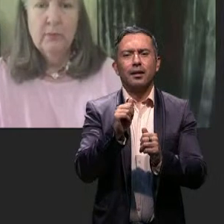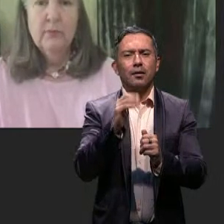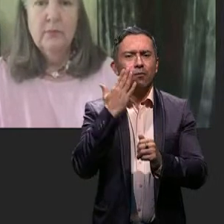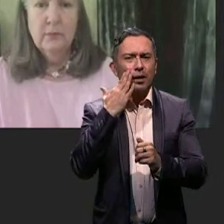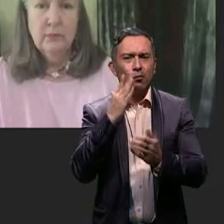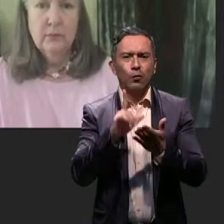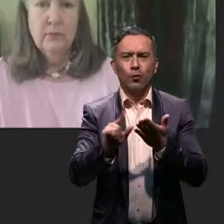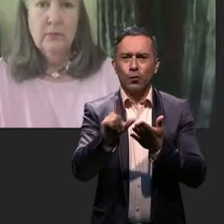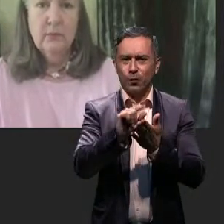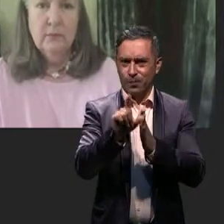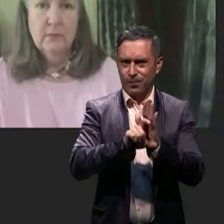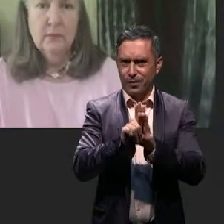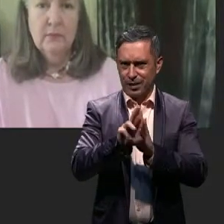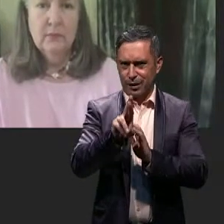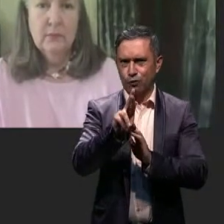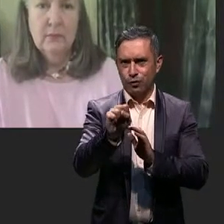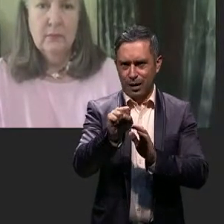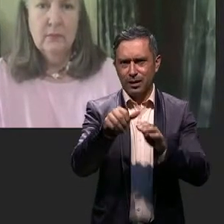media